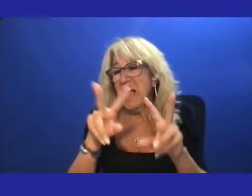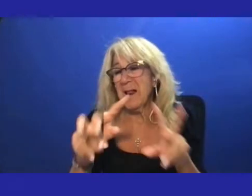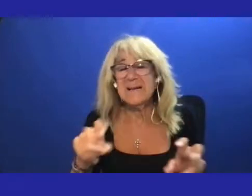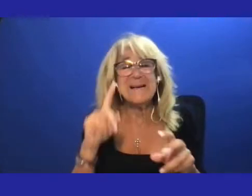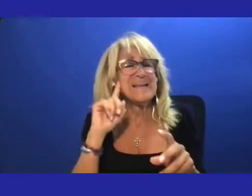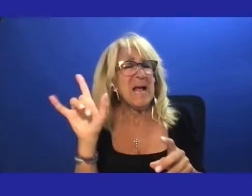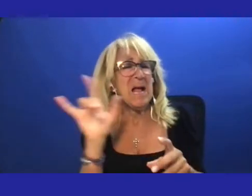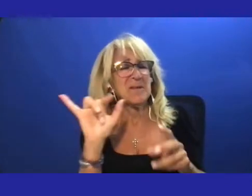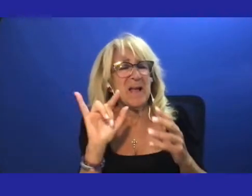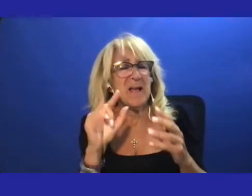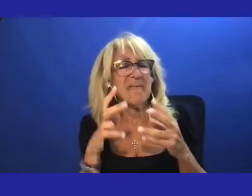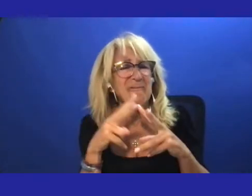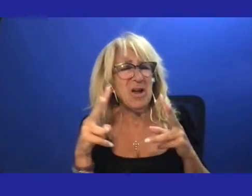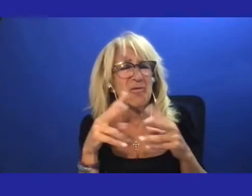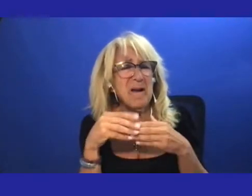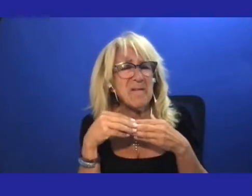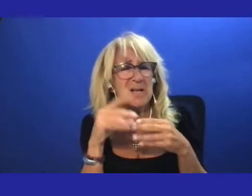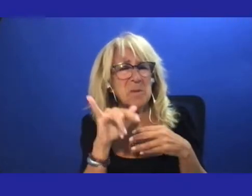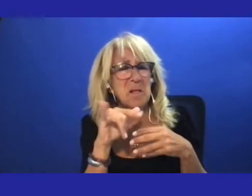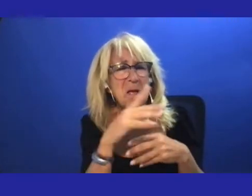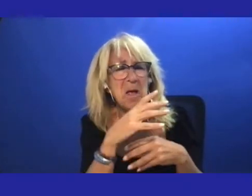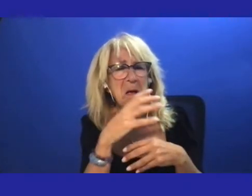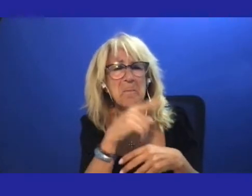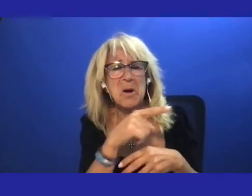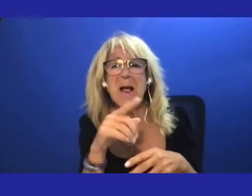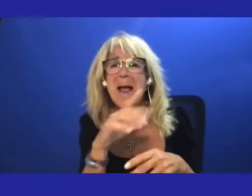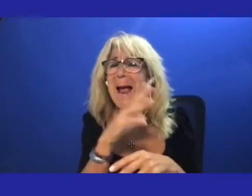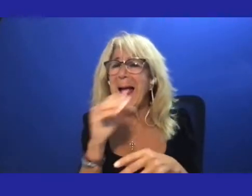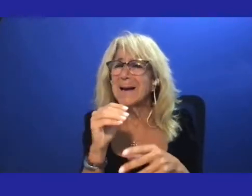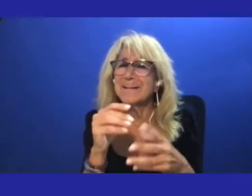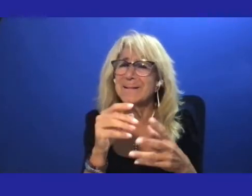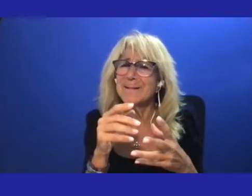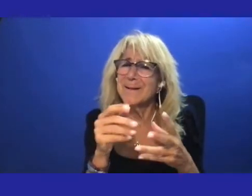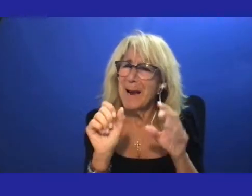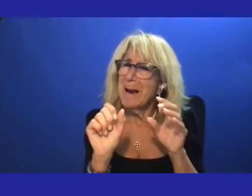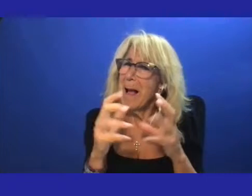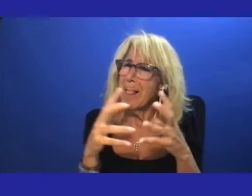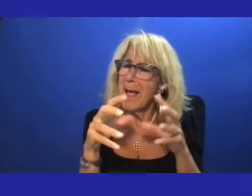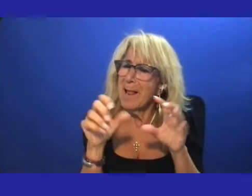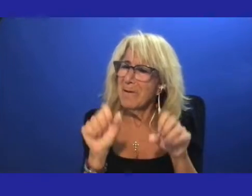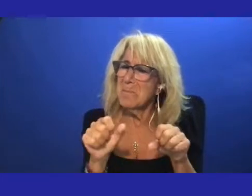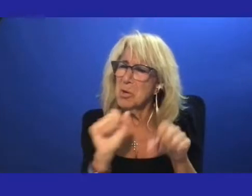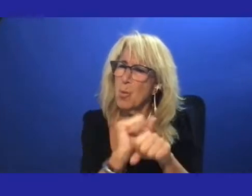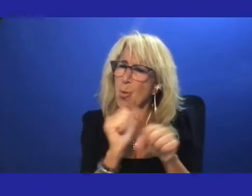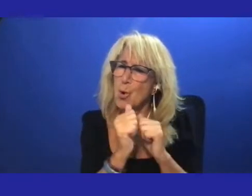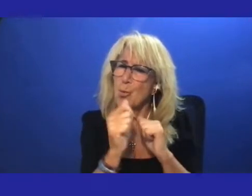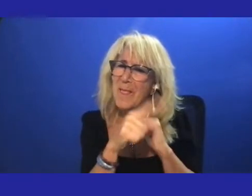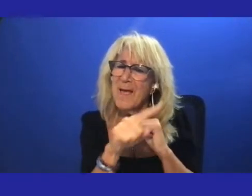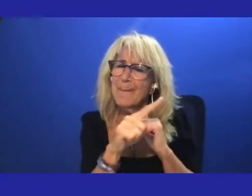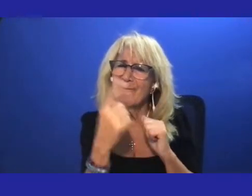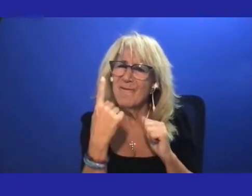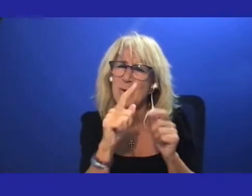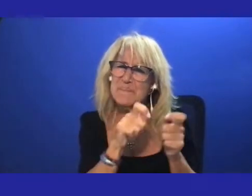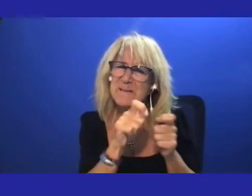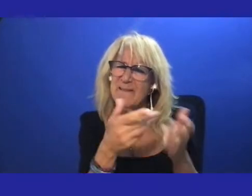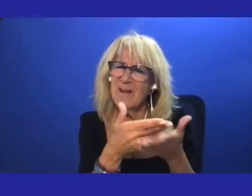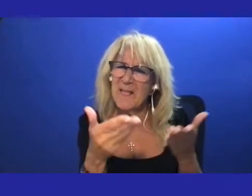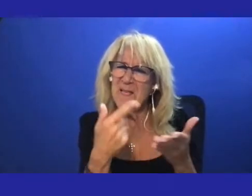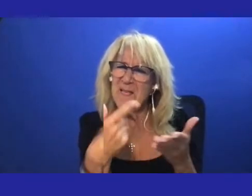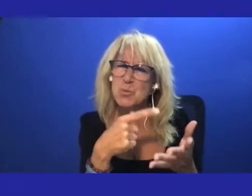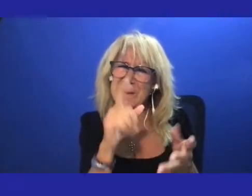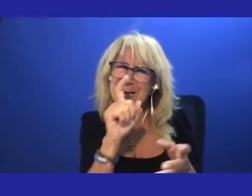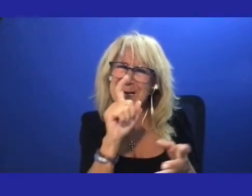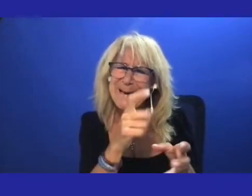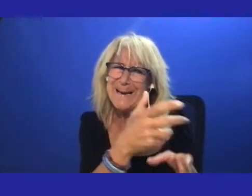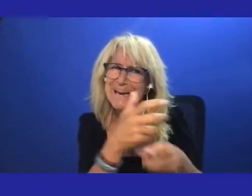what you're saying, there's a lot of ability to work with them to get things specific, I think, to us. And it'd be interesting to hear the other end of